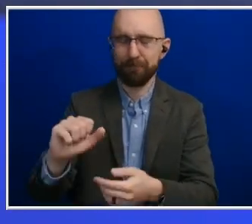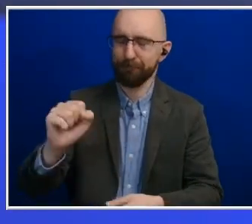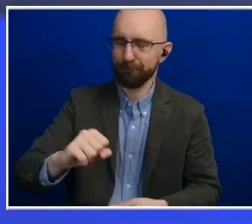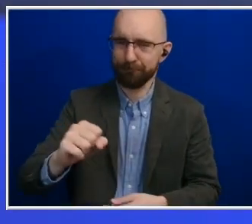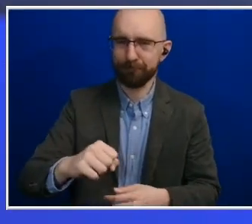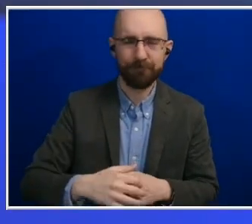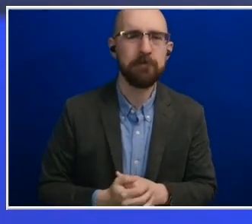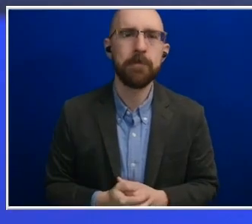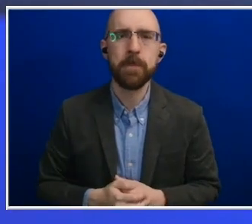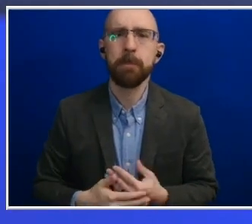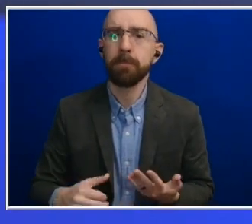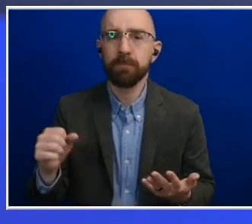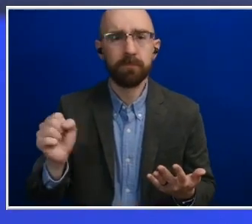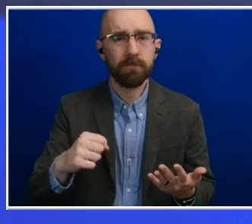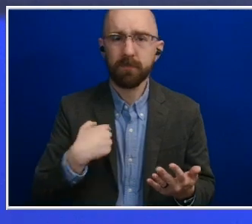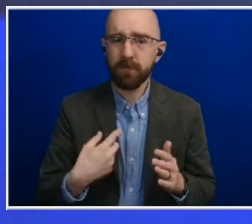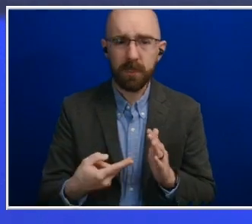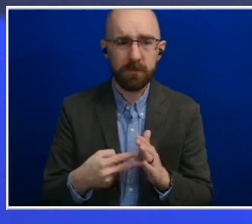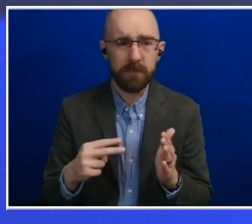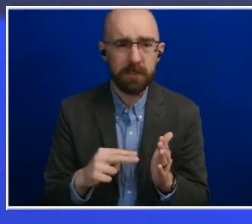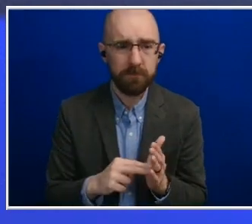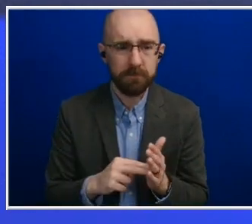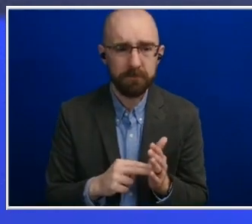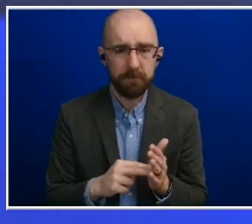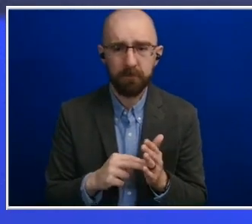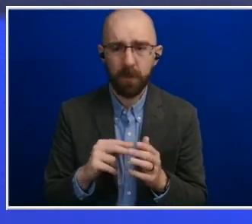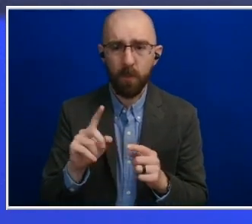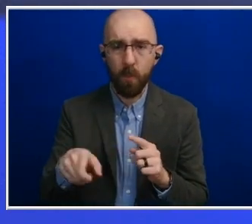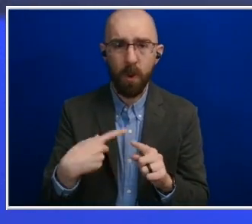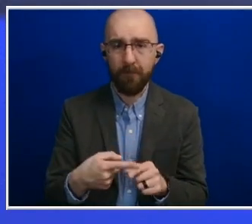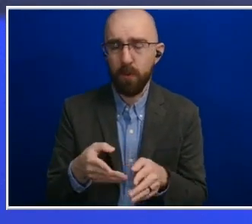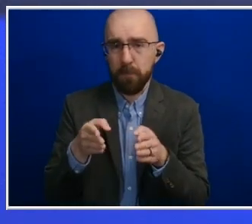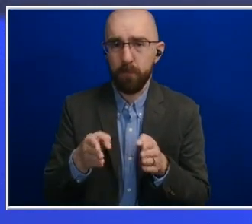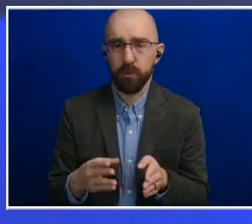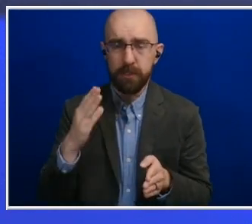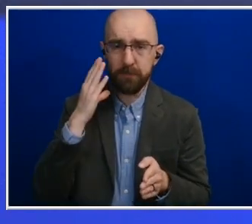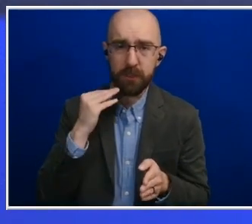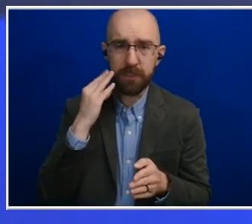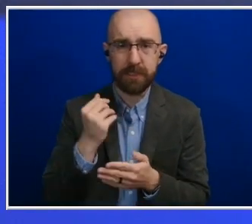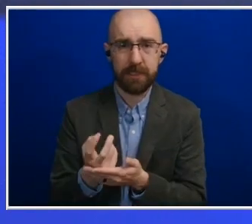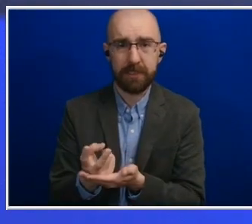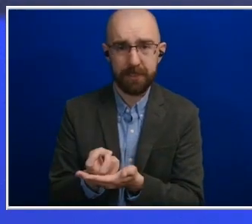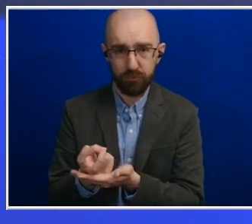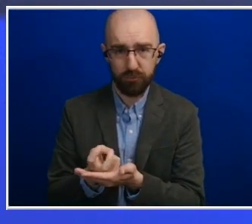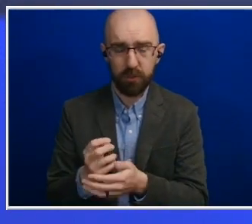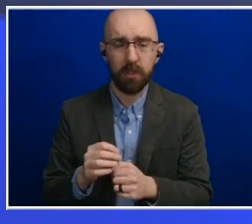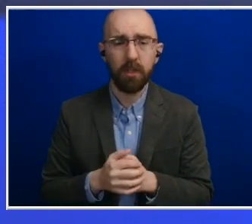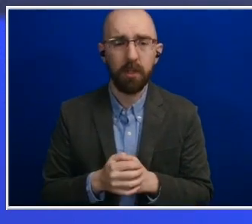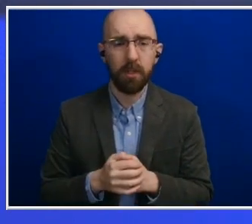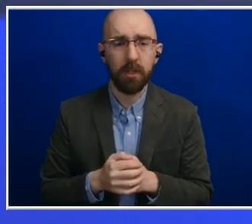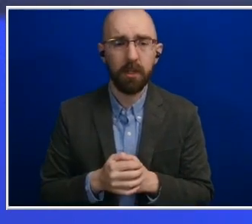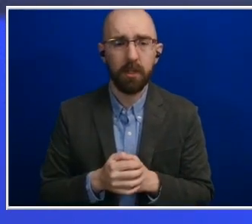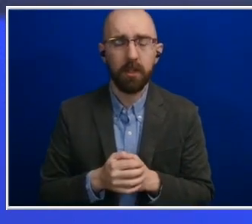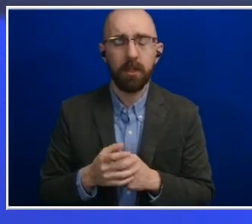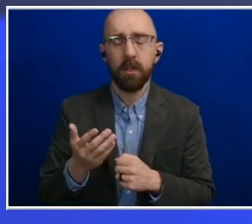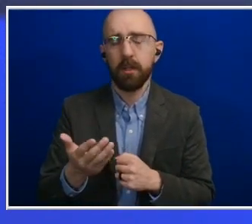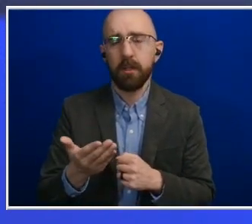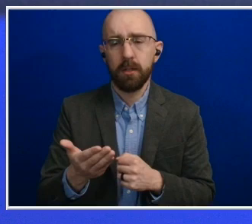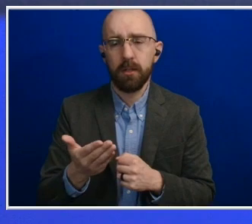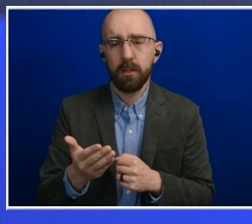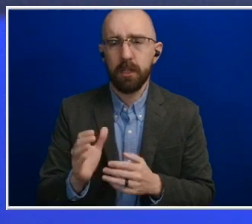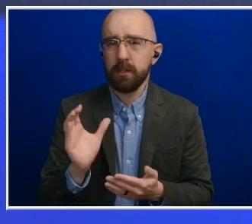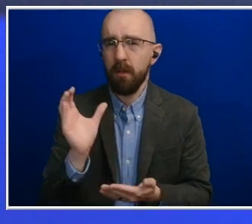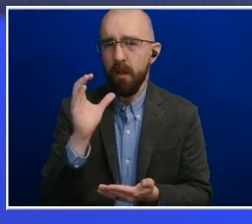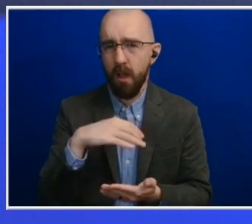Yes, I mean, when a person is experiencing seizures, it is odd